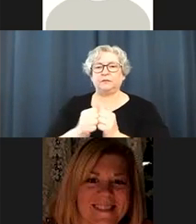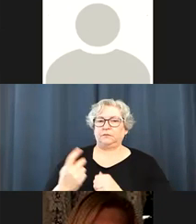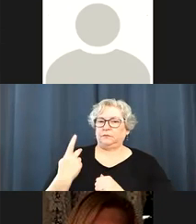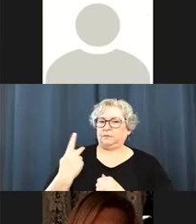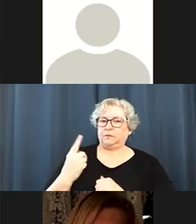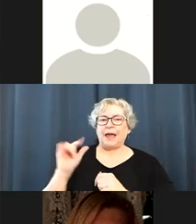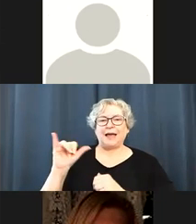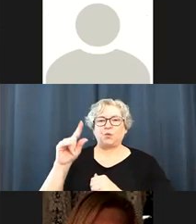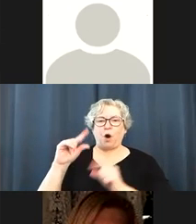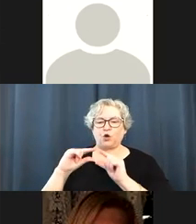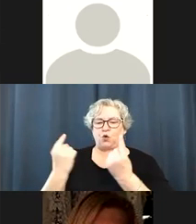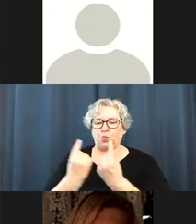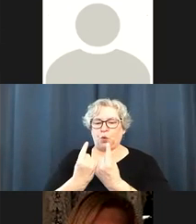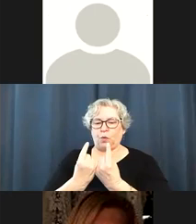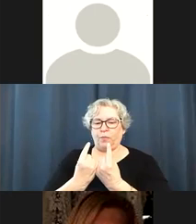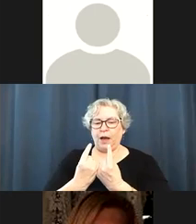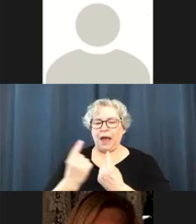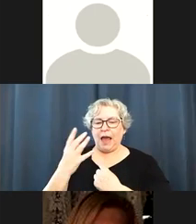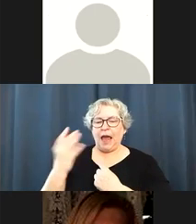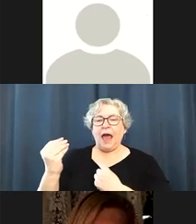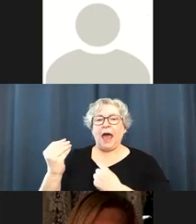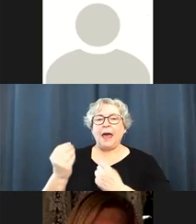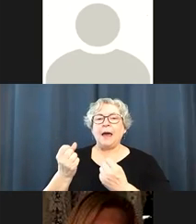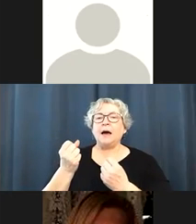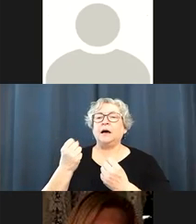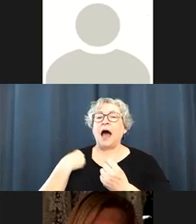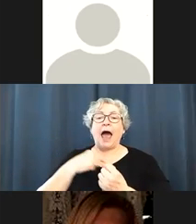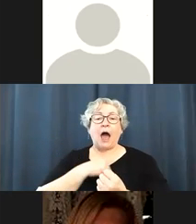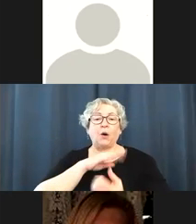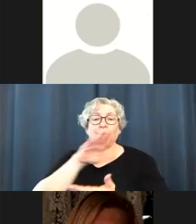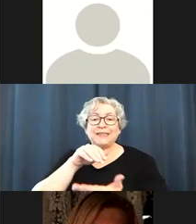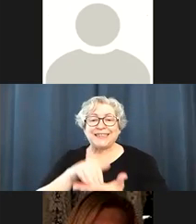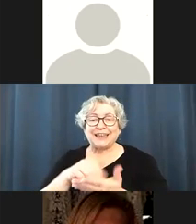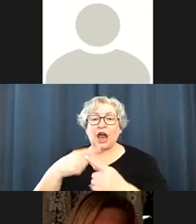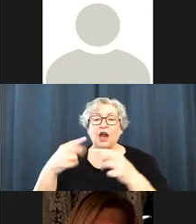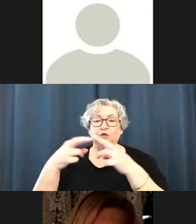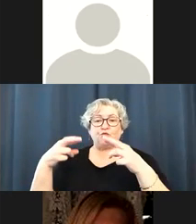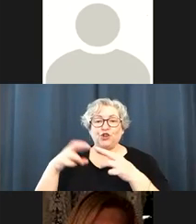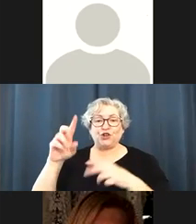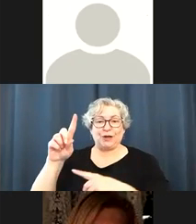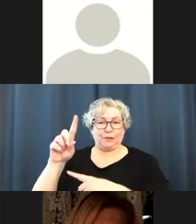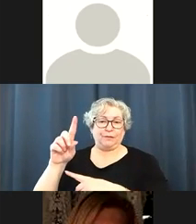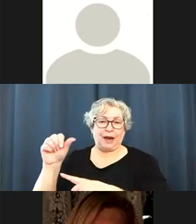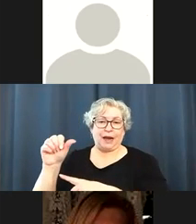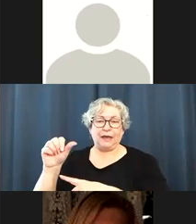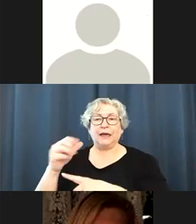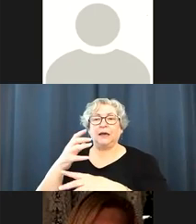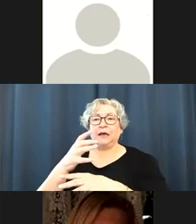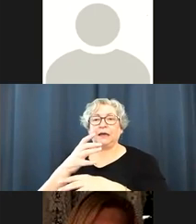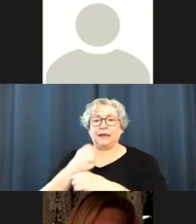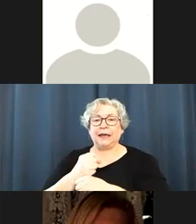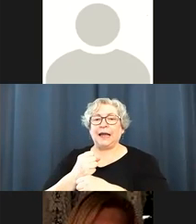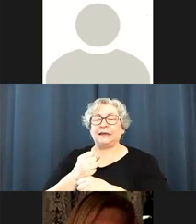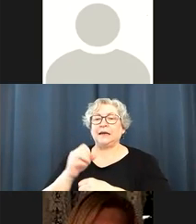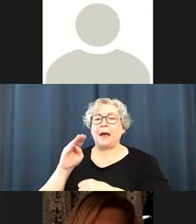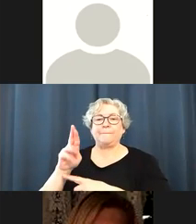group. And also every one of our centers in Region A receive a mini